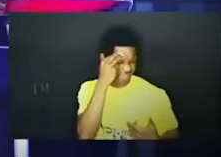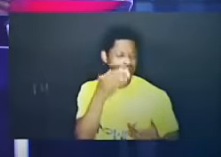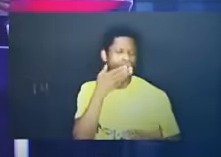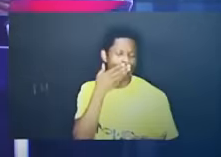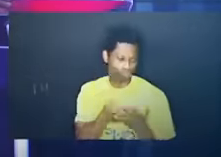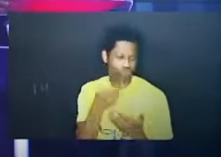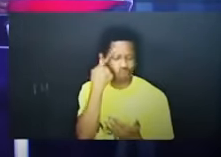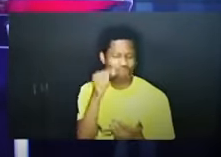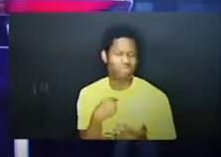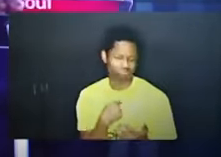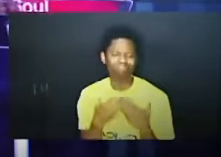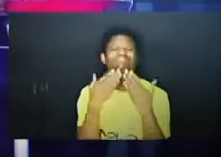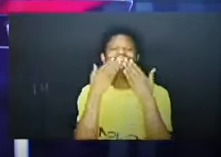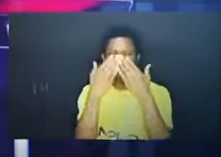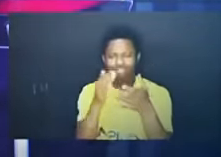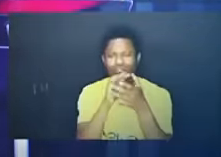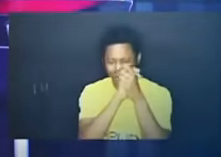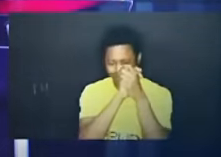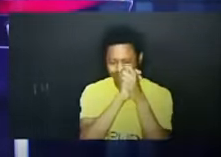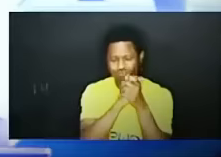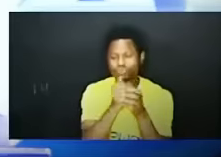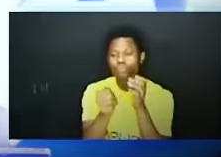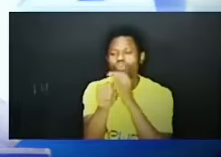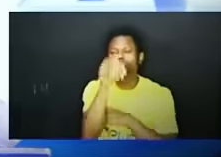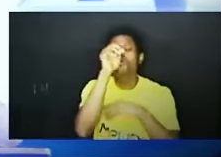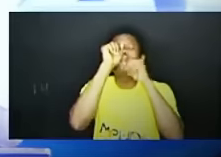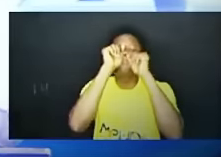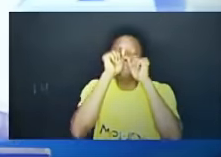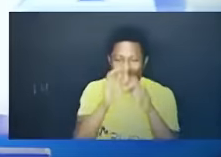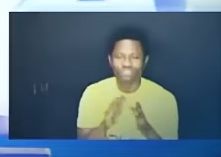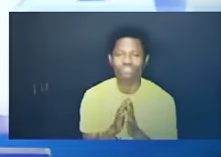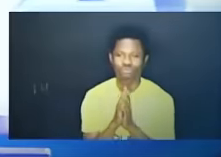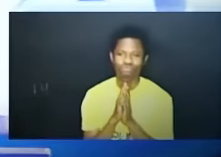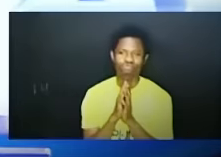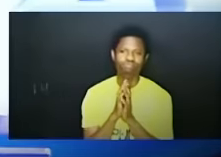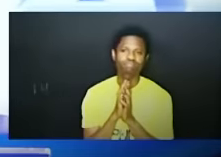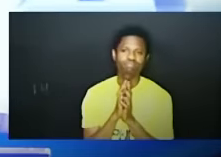I'm grateful. God bless everyone of you.